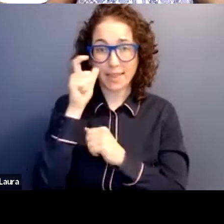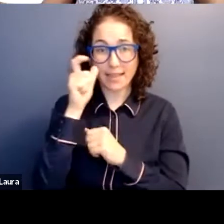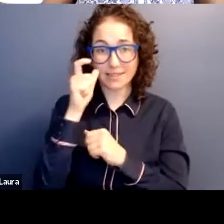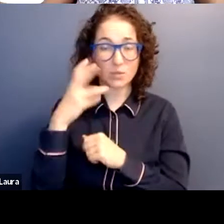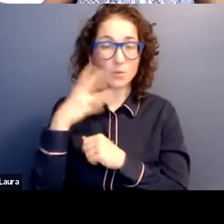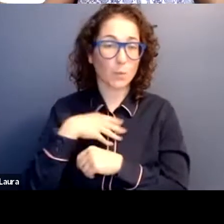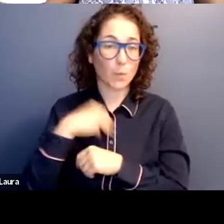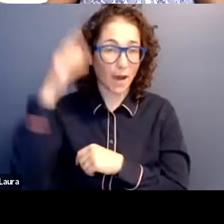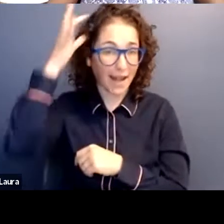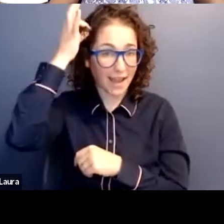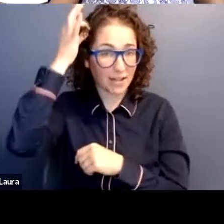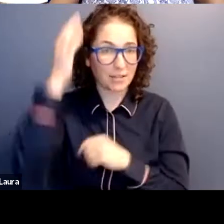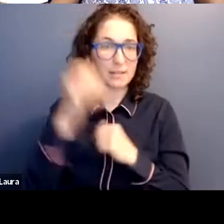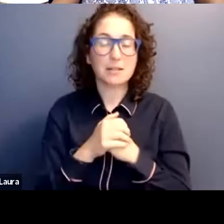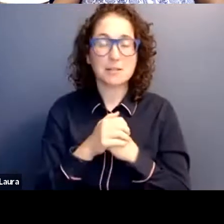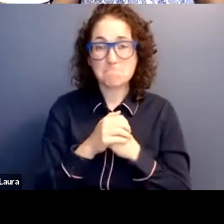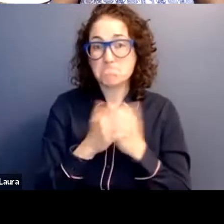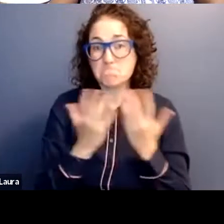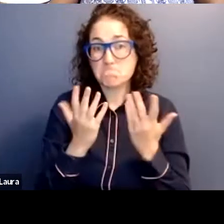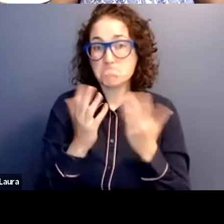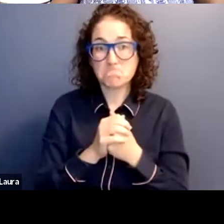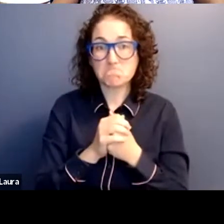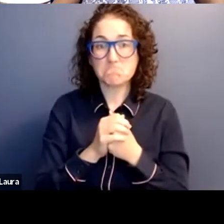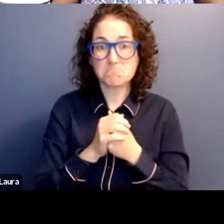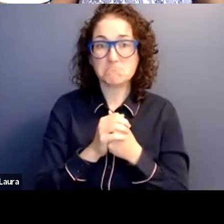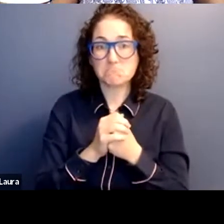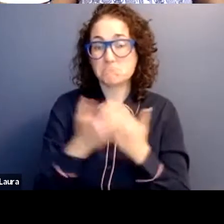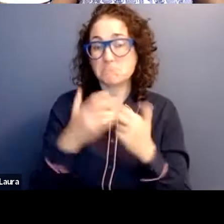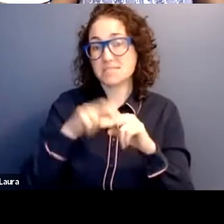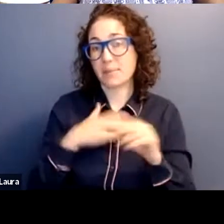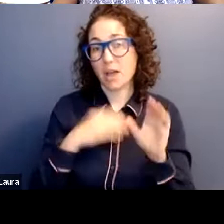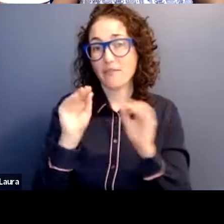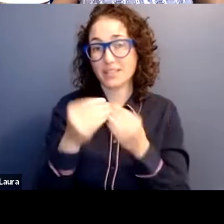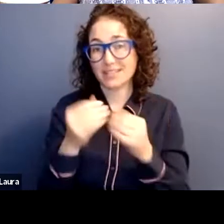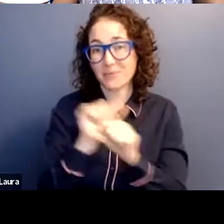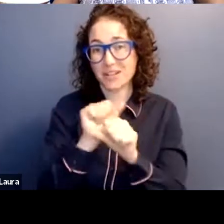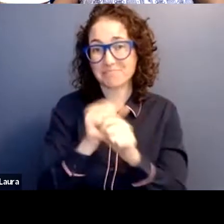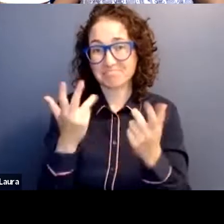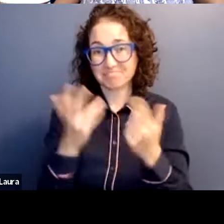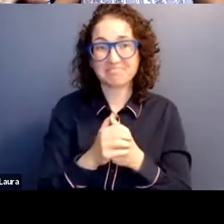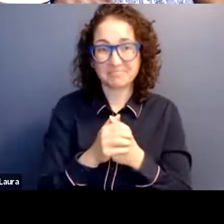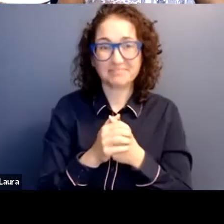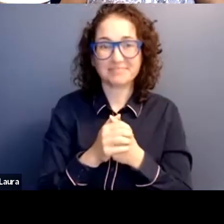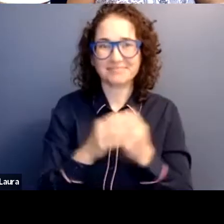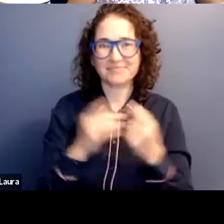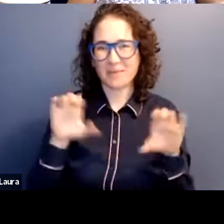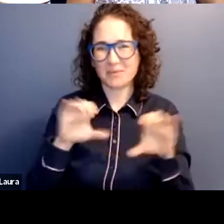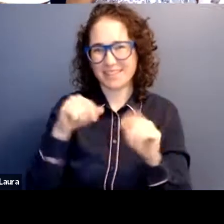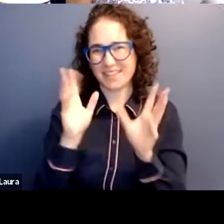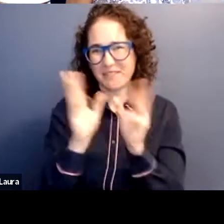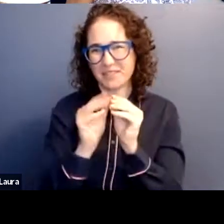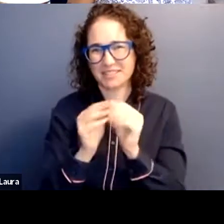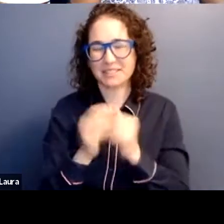hair, and sitting in my office at work while I'm doing this